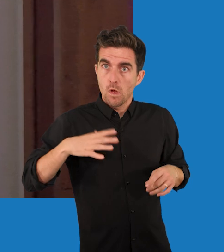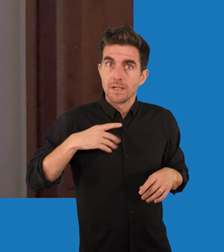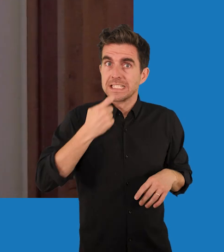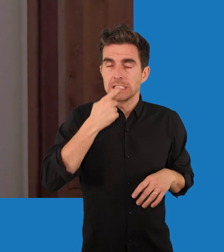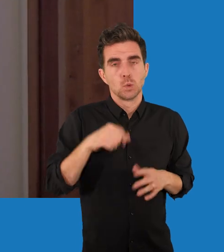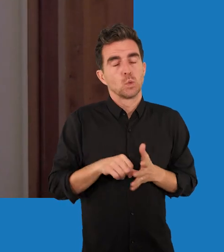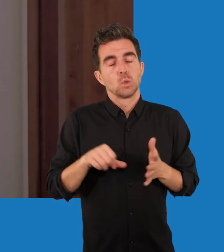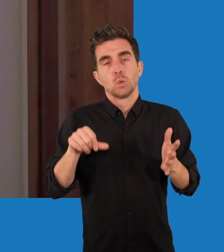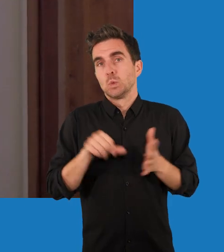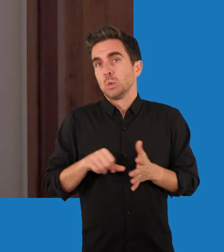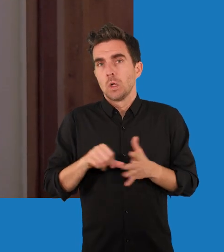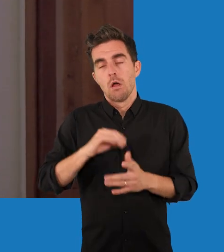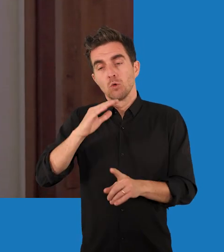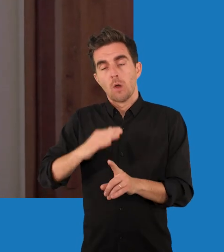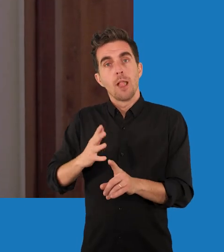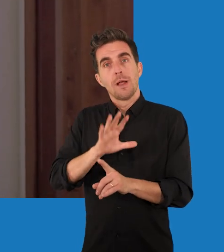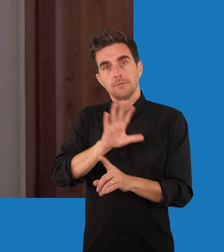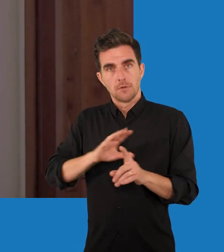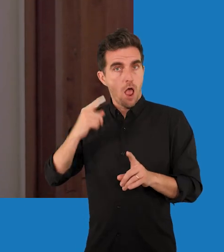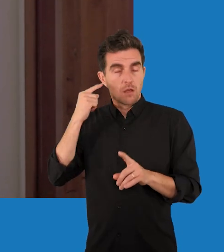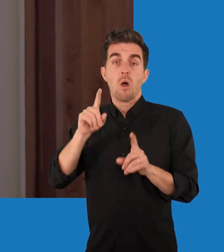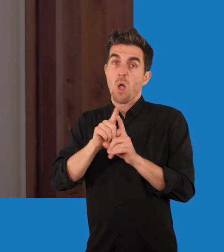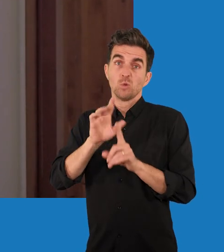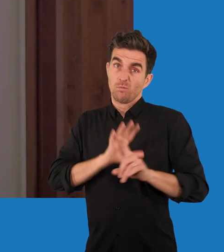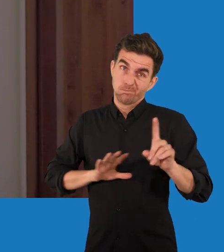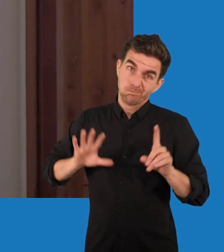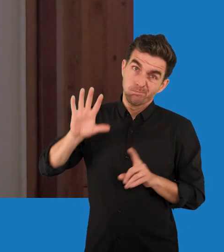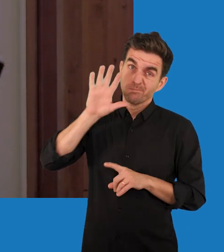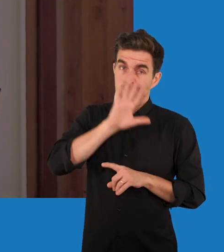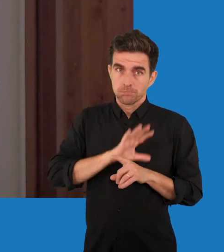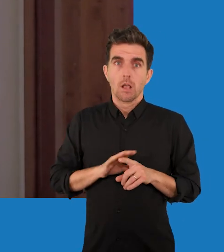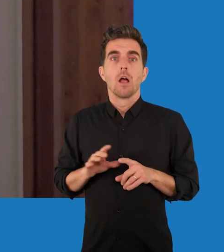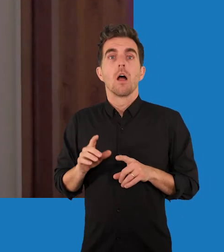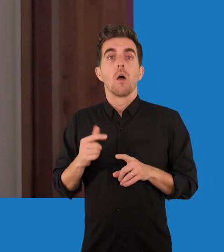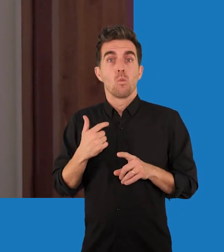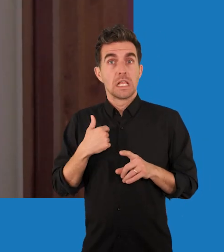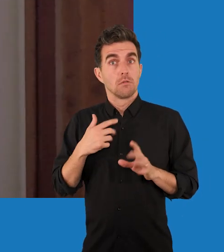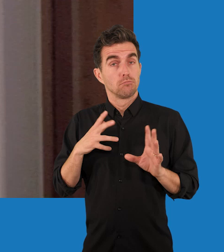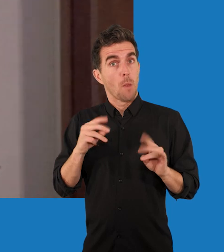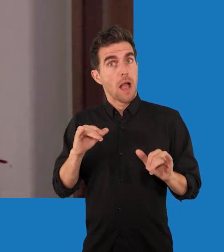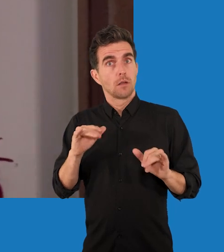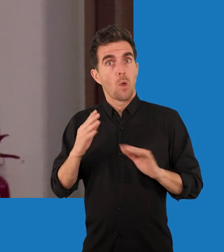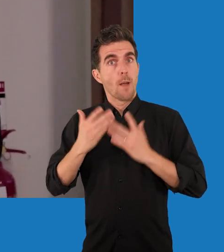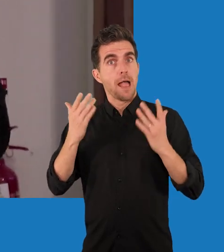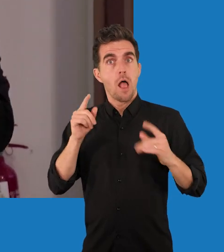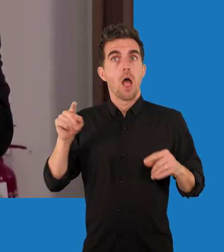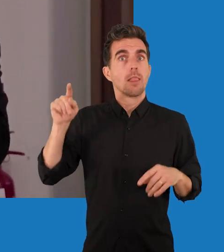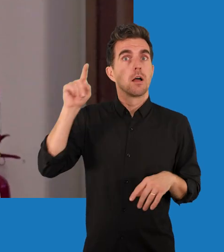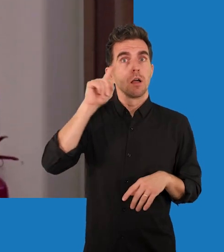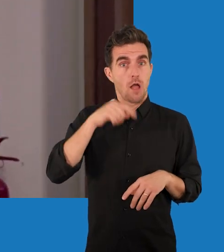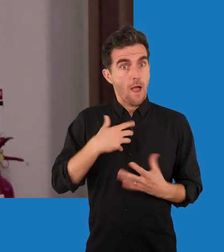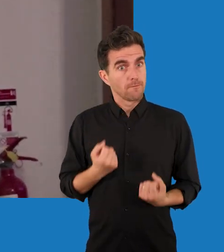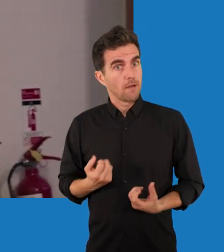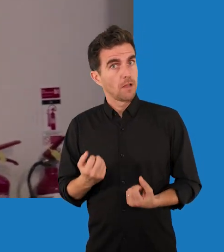access is a real challenge for people in South West London and nationally. We compare really well